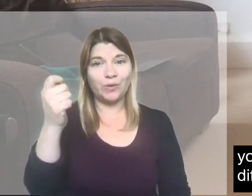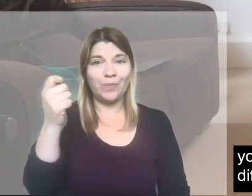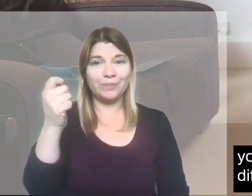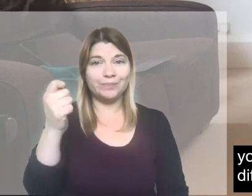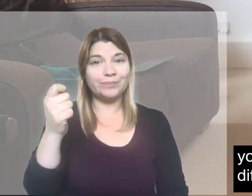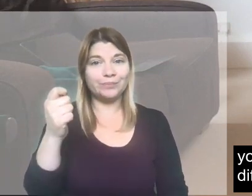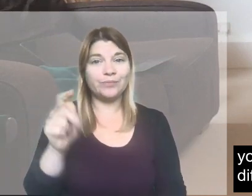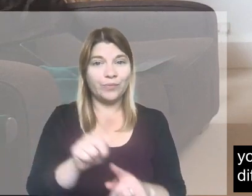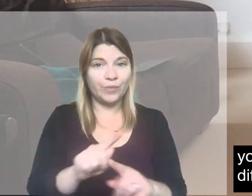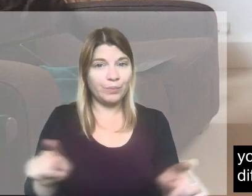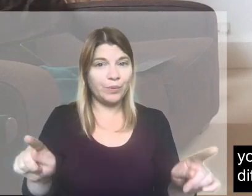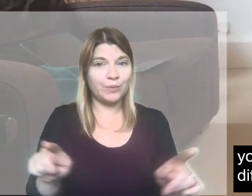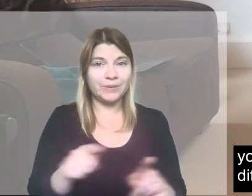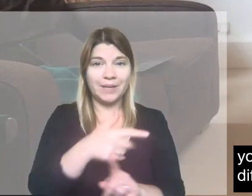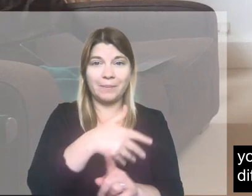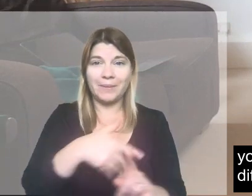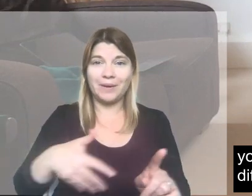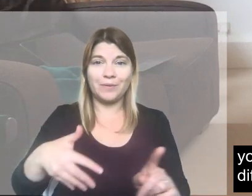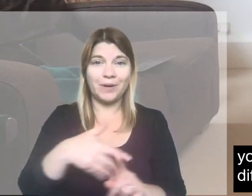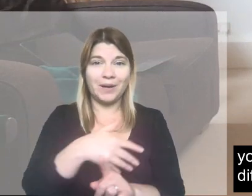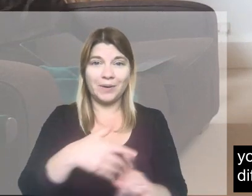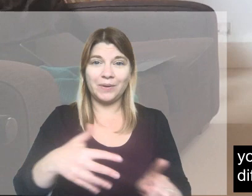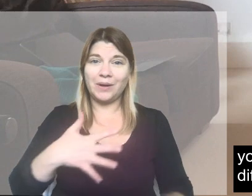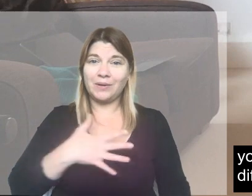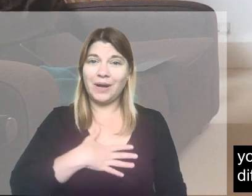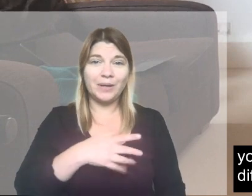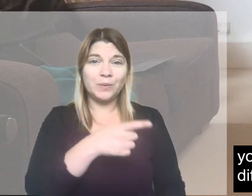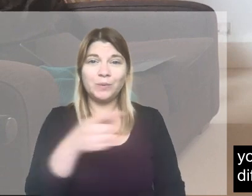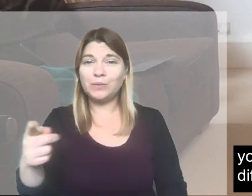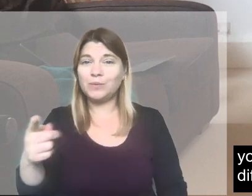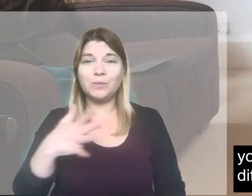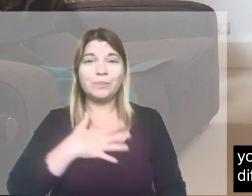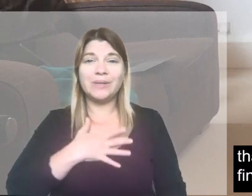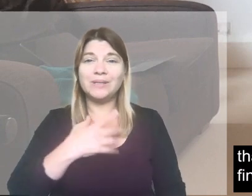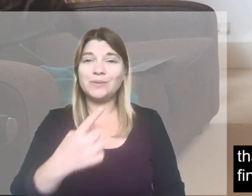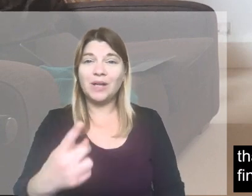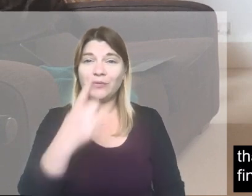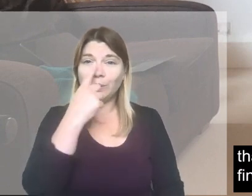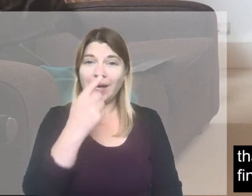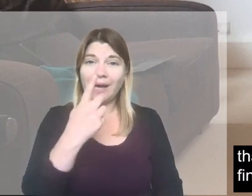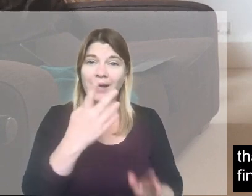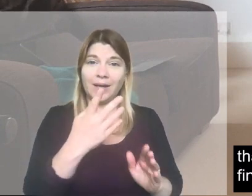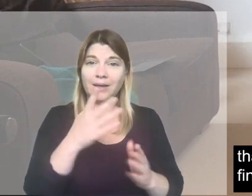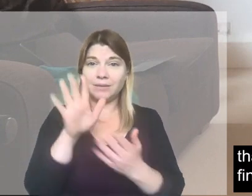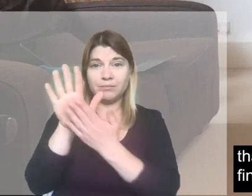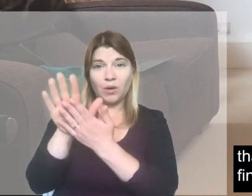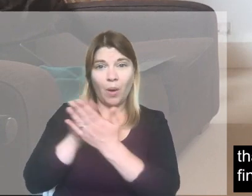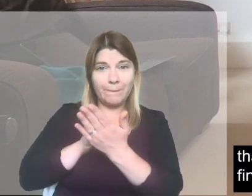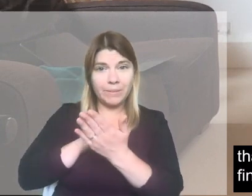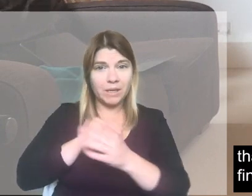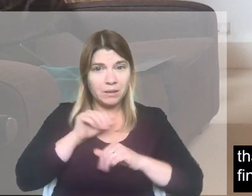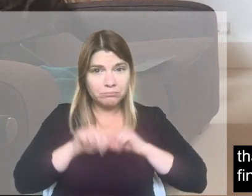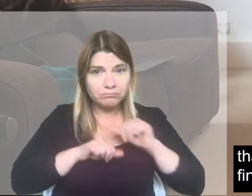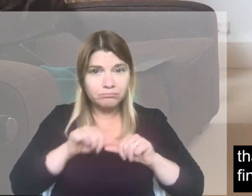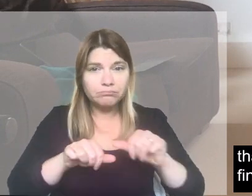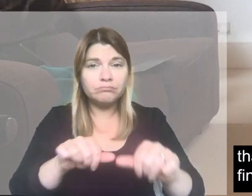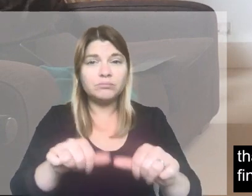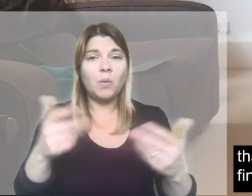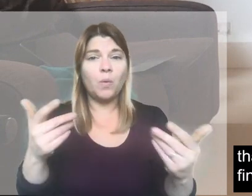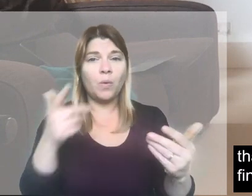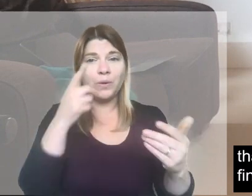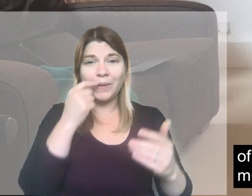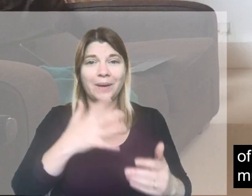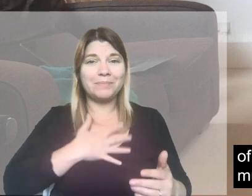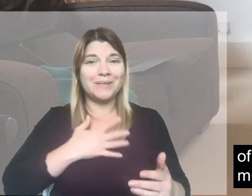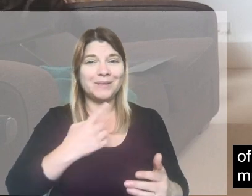to experiment with swinging in any different way. So you can do the moves that I've just taught you, or you might find your own